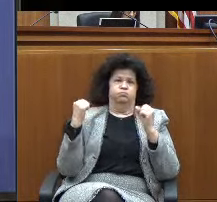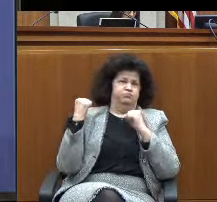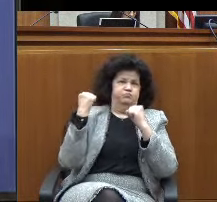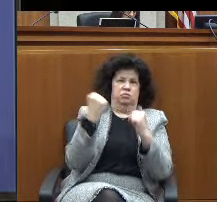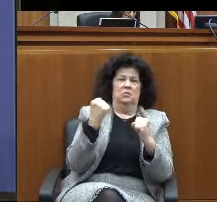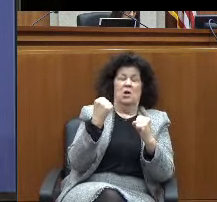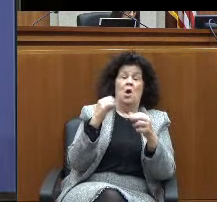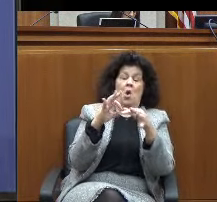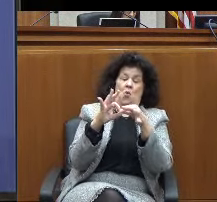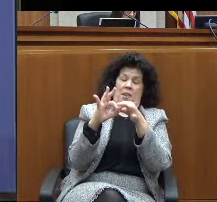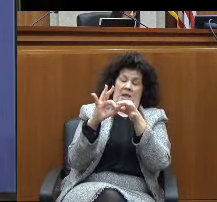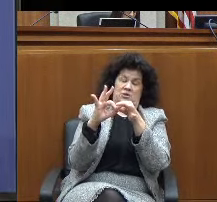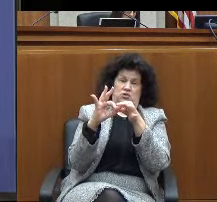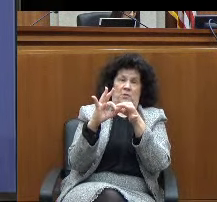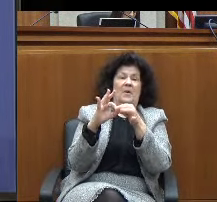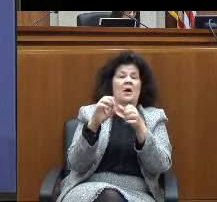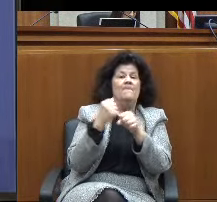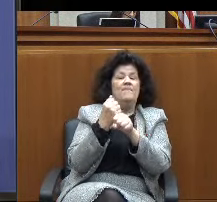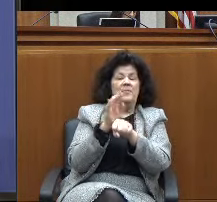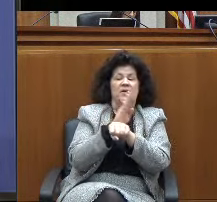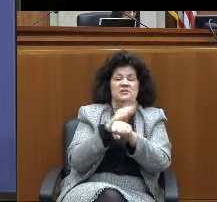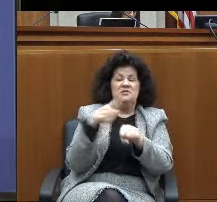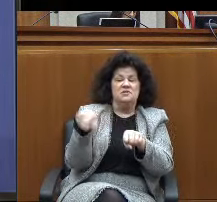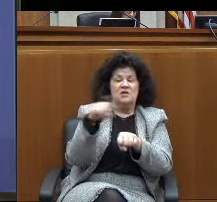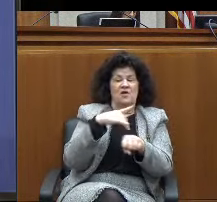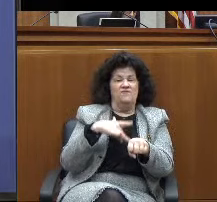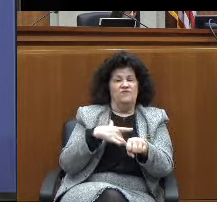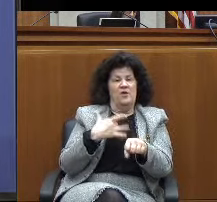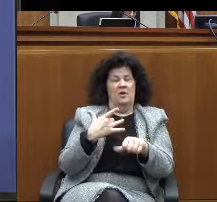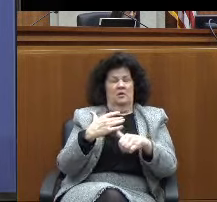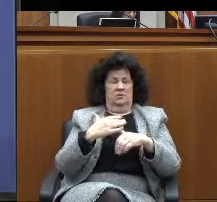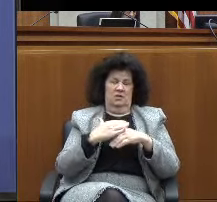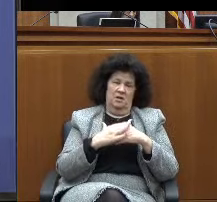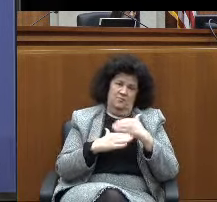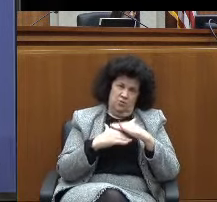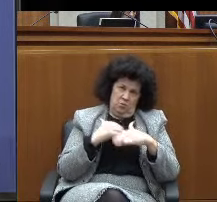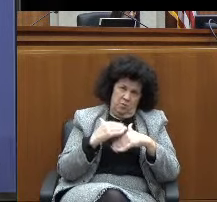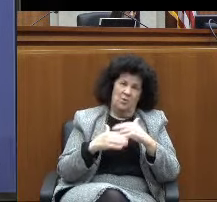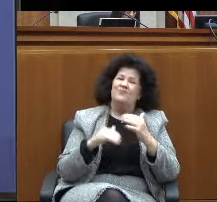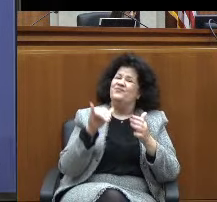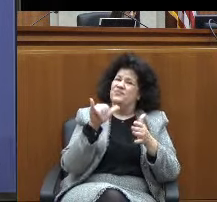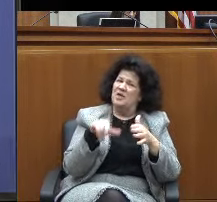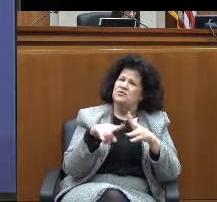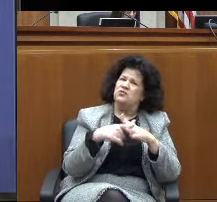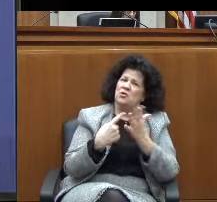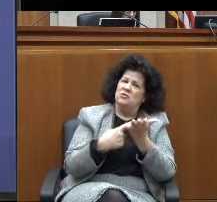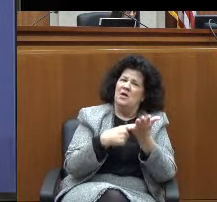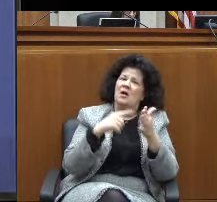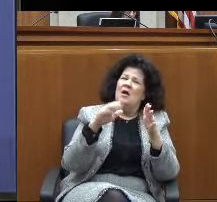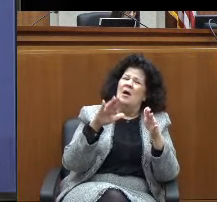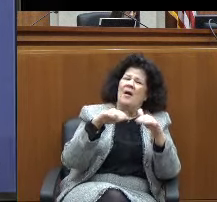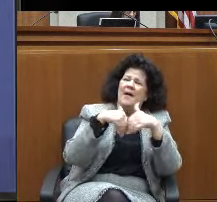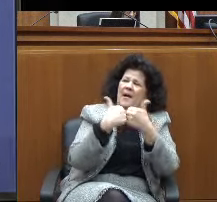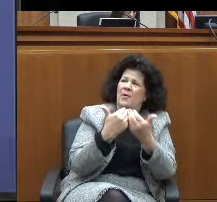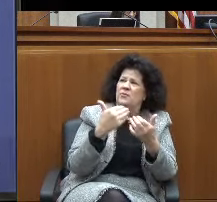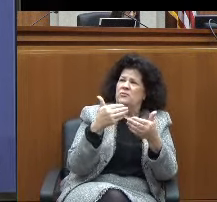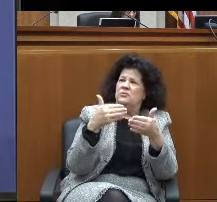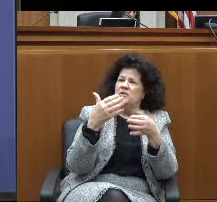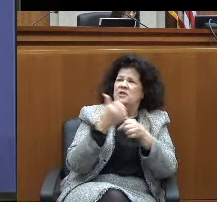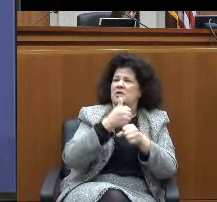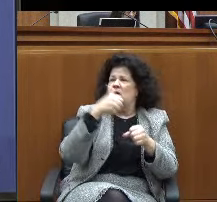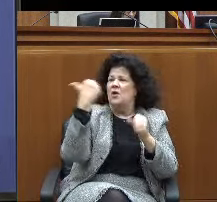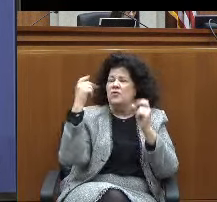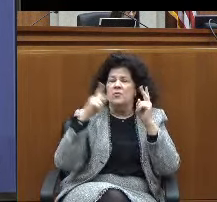made businesses feel comfortable. And so that started a discussion of how do we have other people from